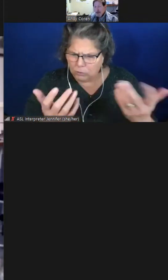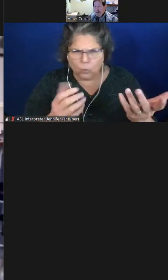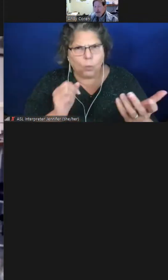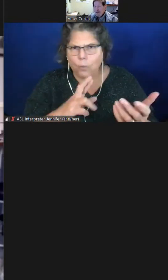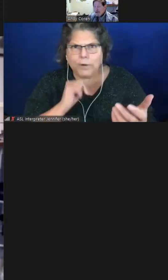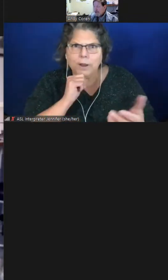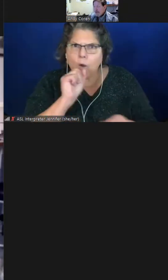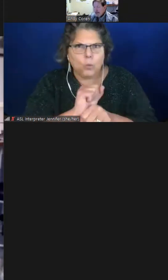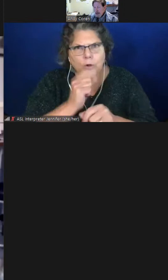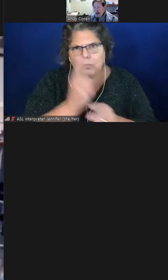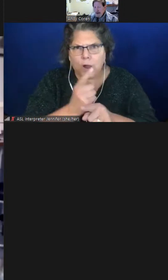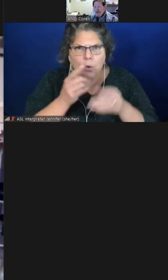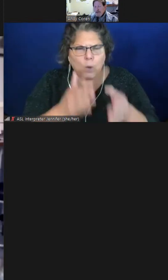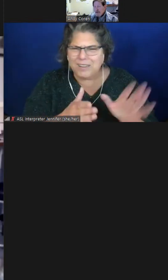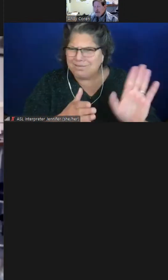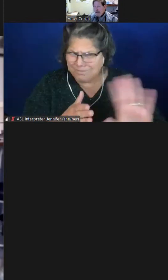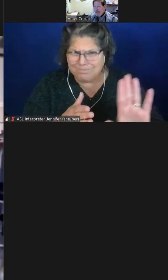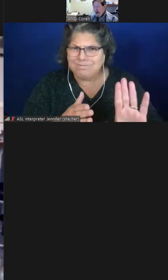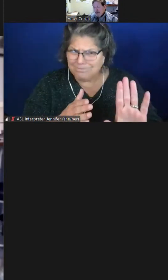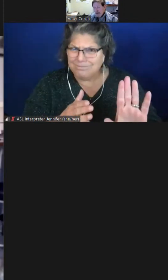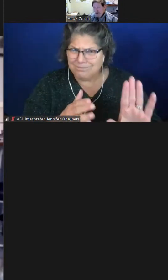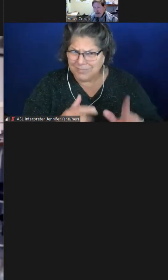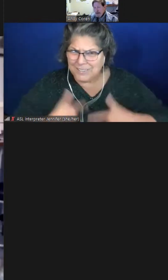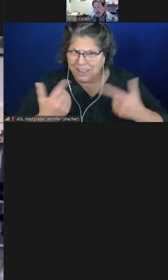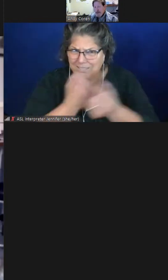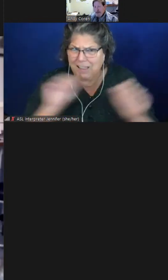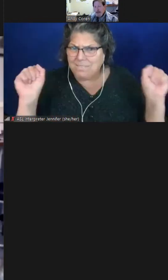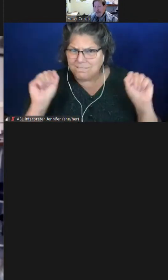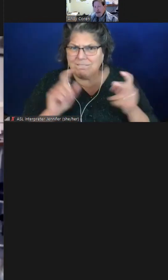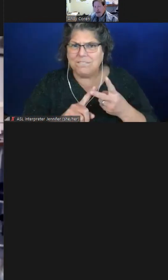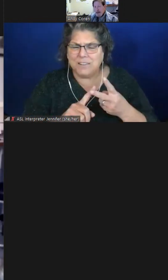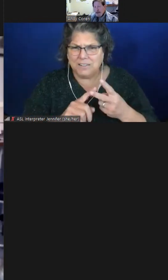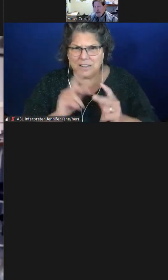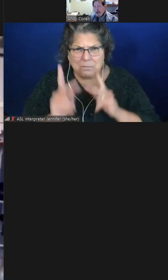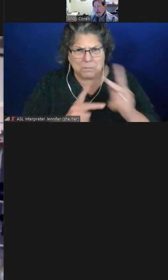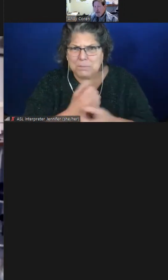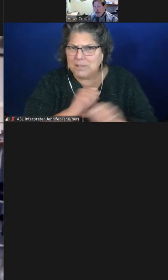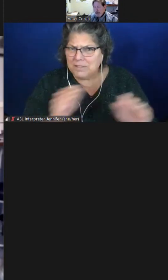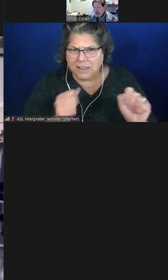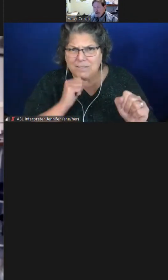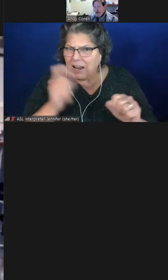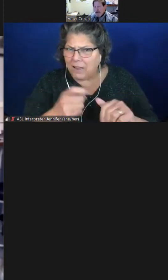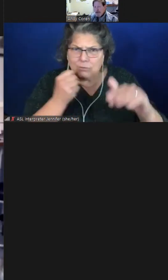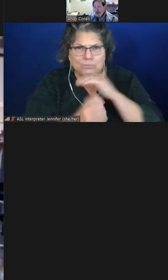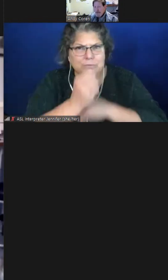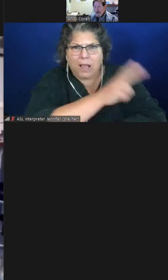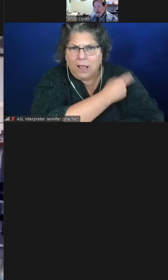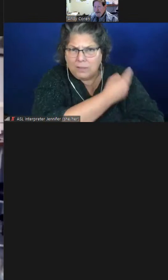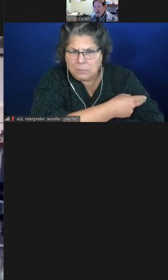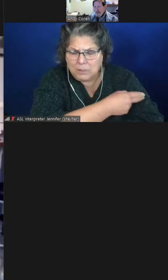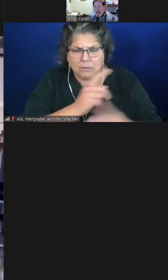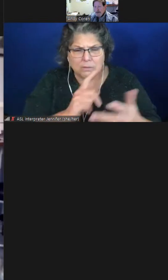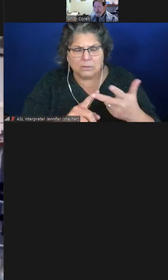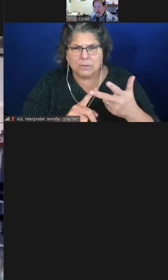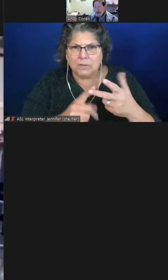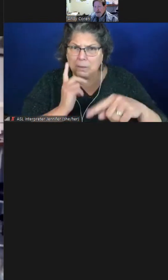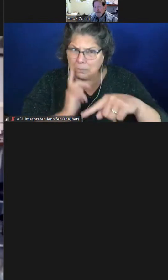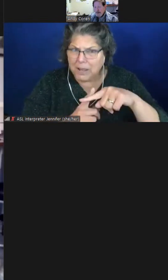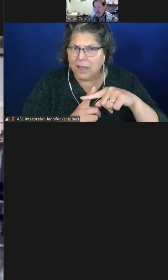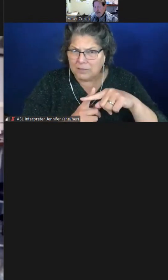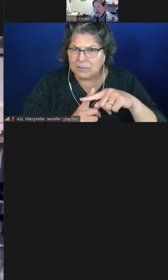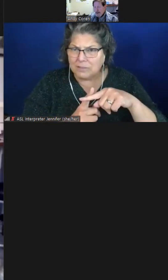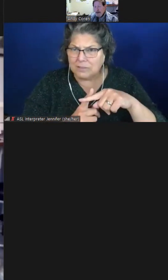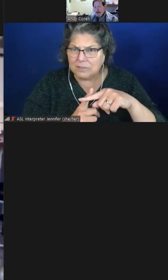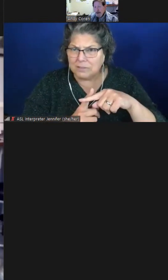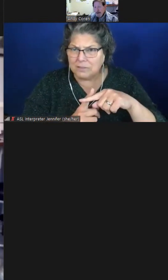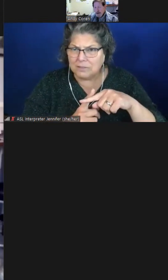work. They're saving lives and they're saving hospitalizations, and they're, we think, also saving the possibility of